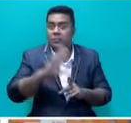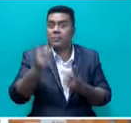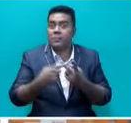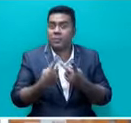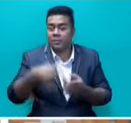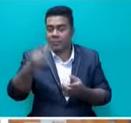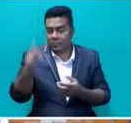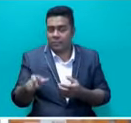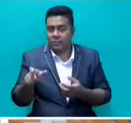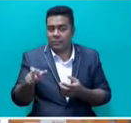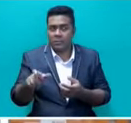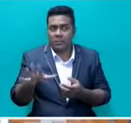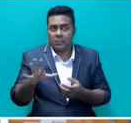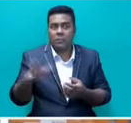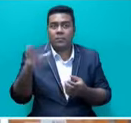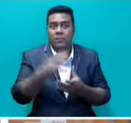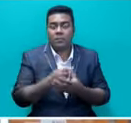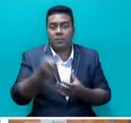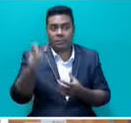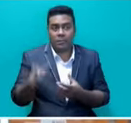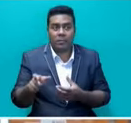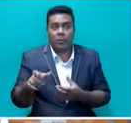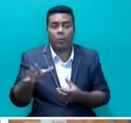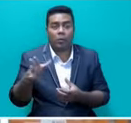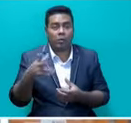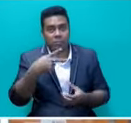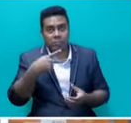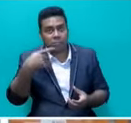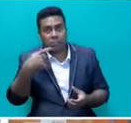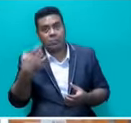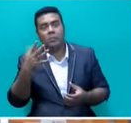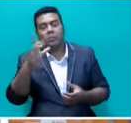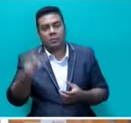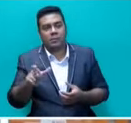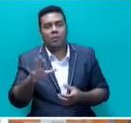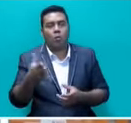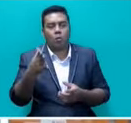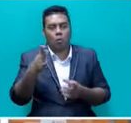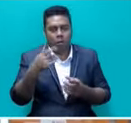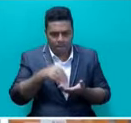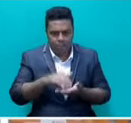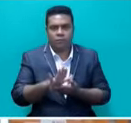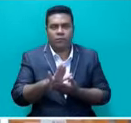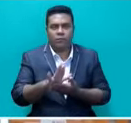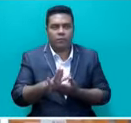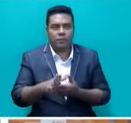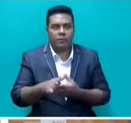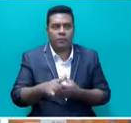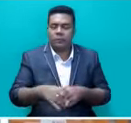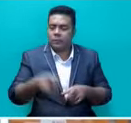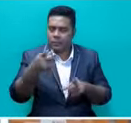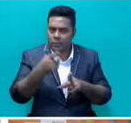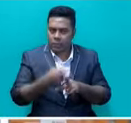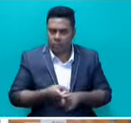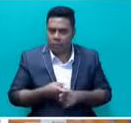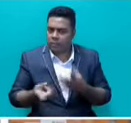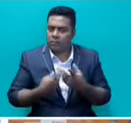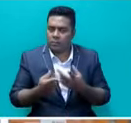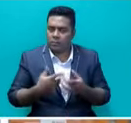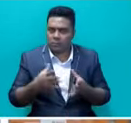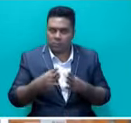person or procures another person without the person's consent to commit an act of gross indecency or